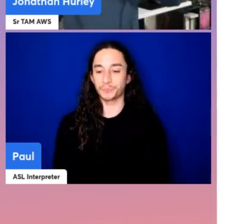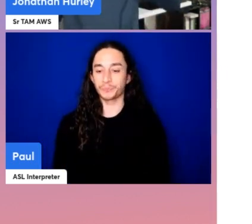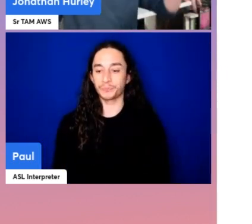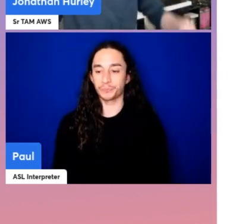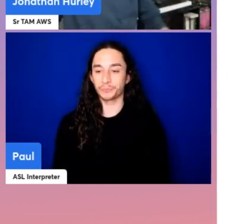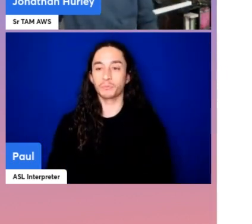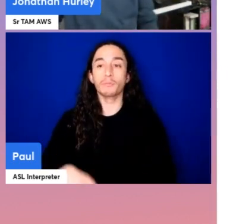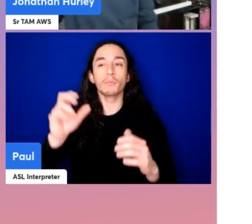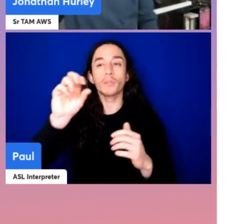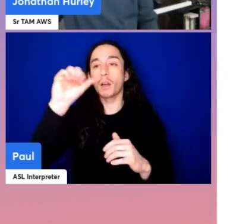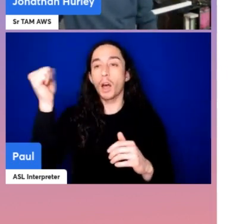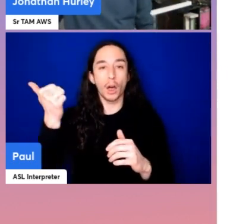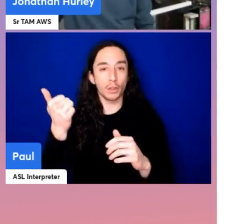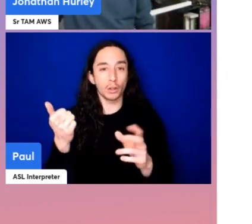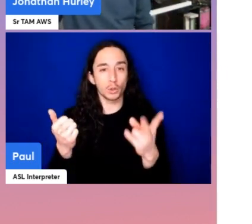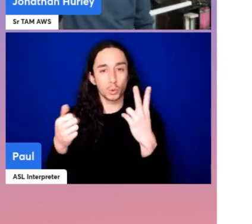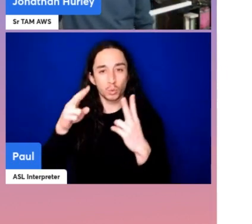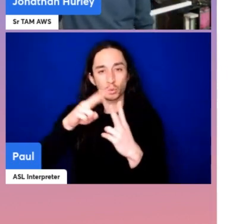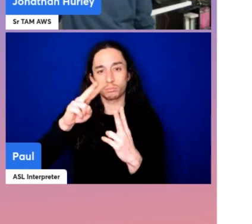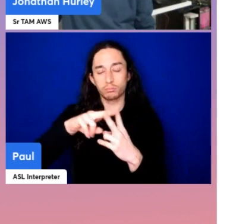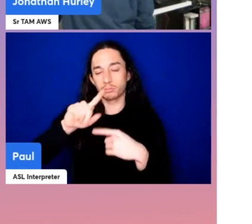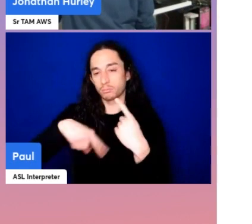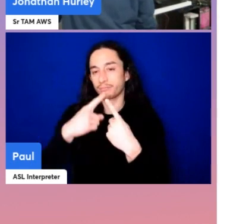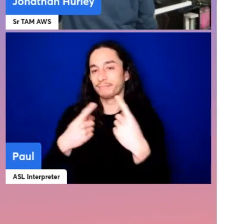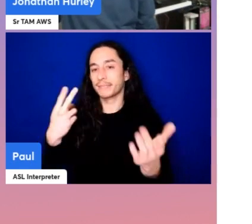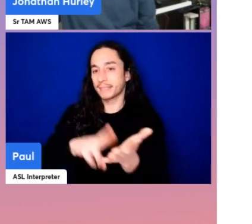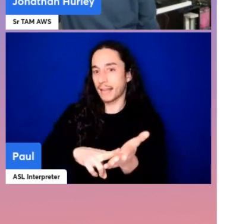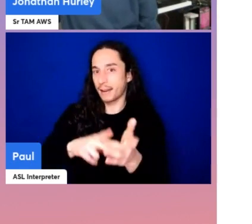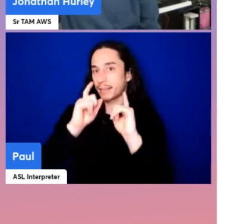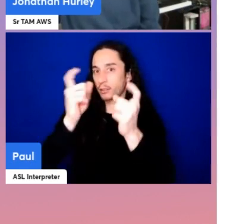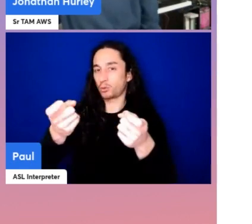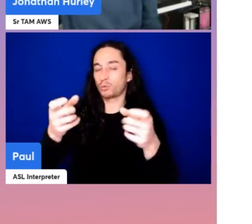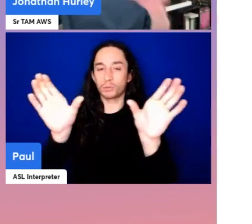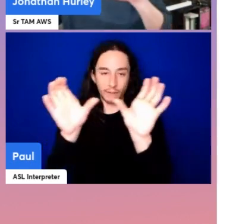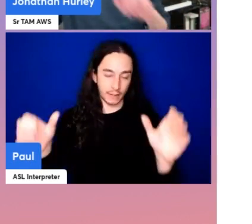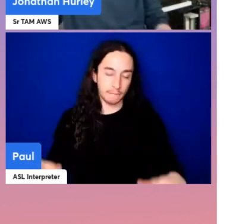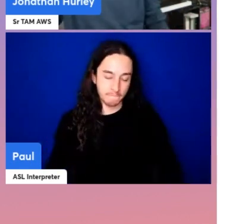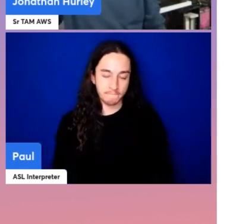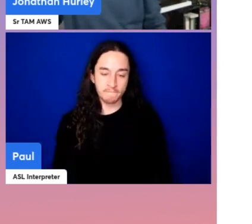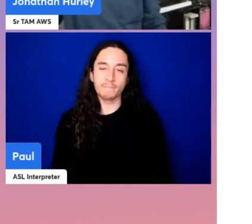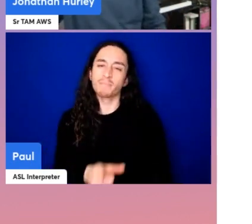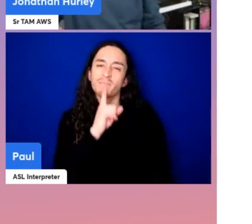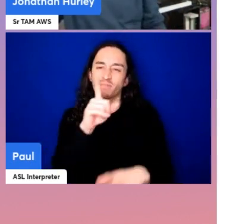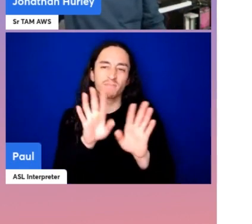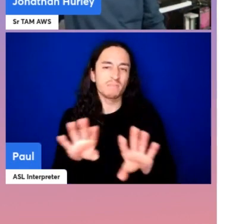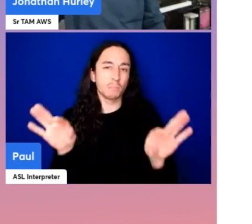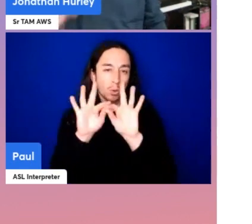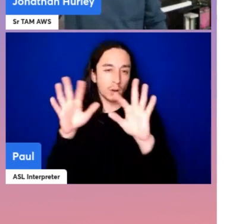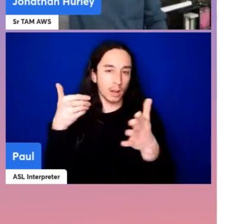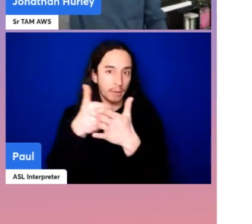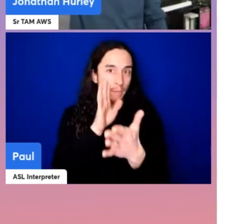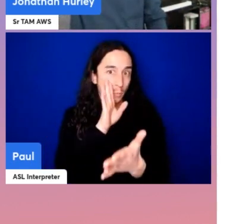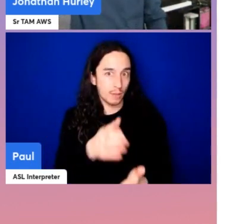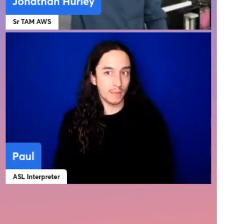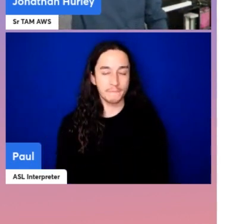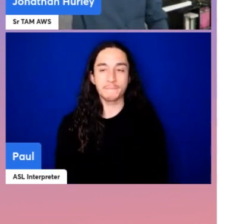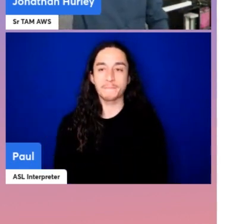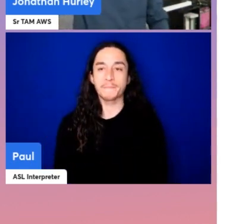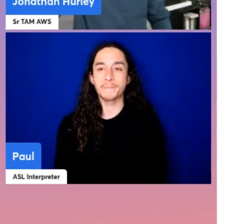other two are all just about, like I said, signing and issuing those certificates, which will be very important coming up.